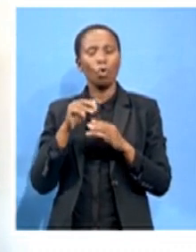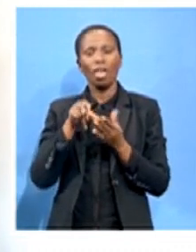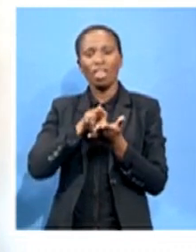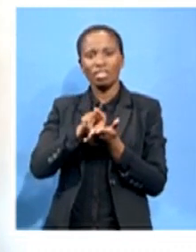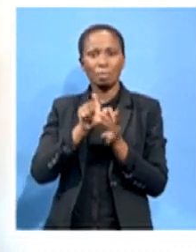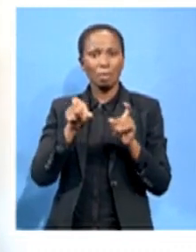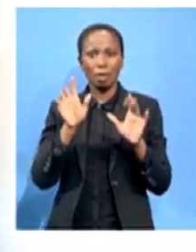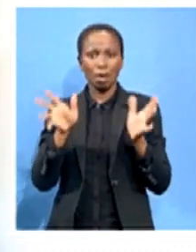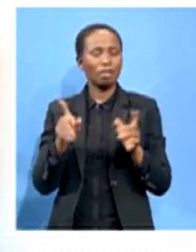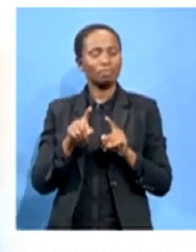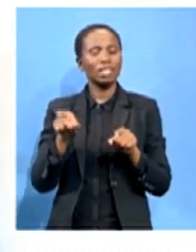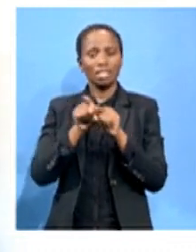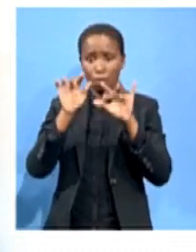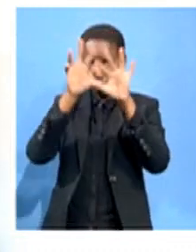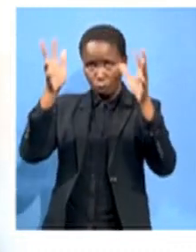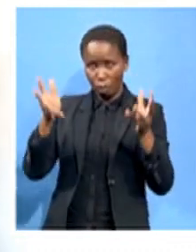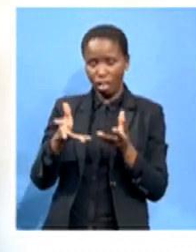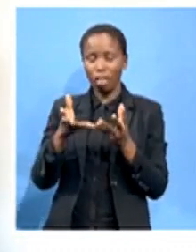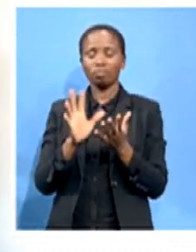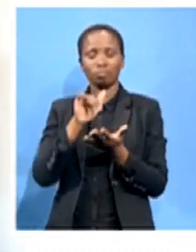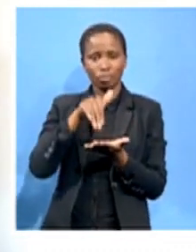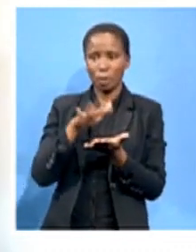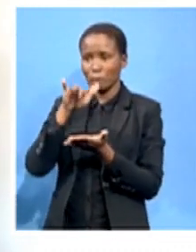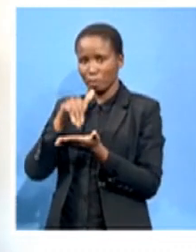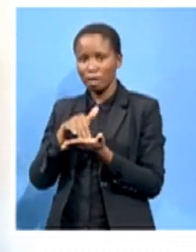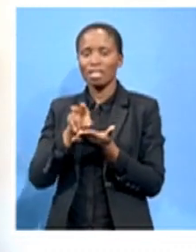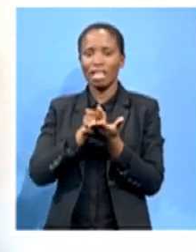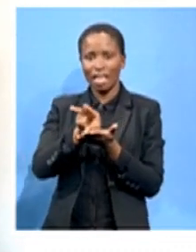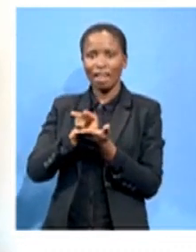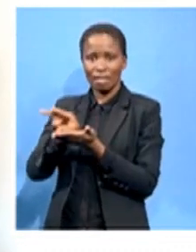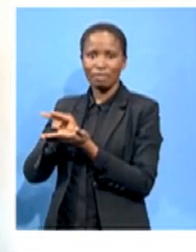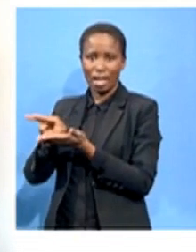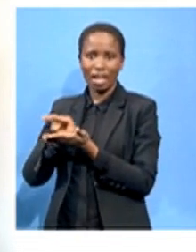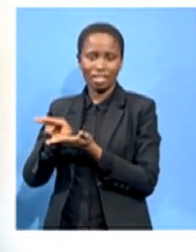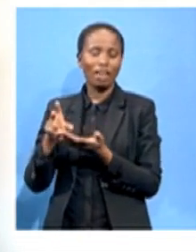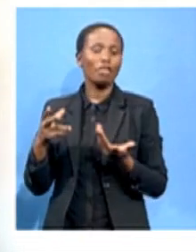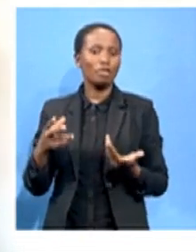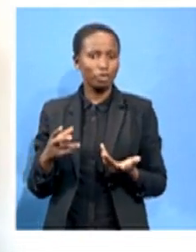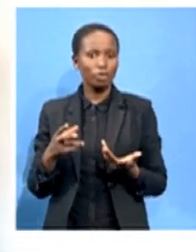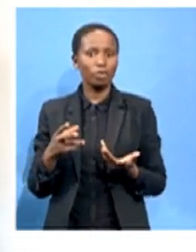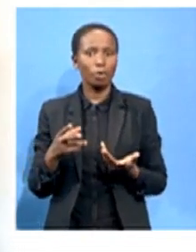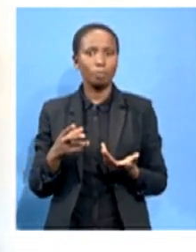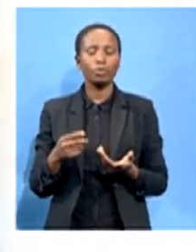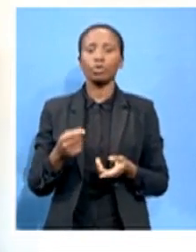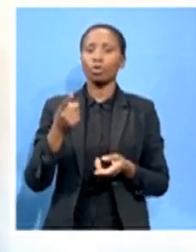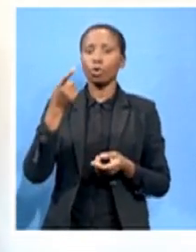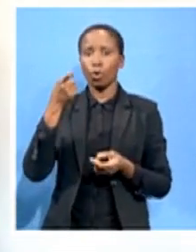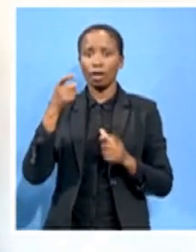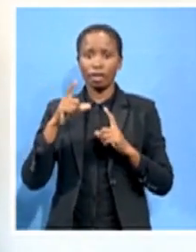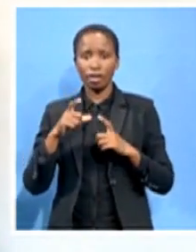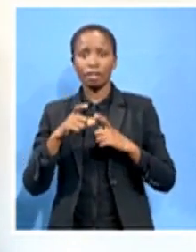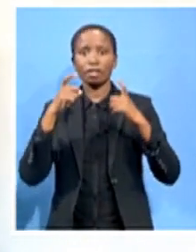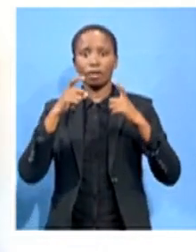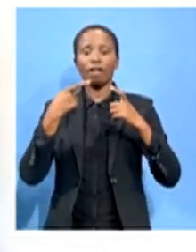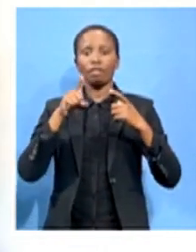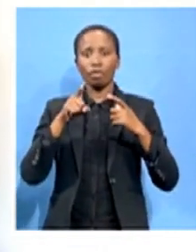mind that if a global investor invests in one of the state parties to the AFCFTA, then that business will have